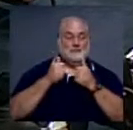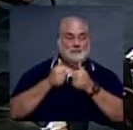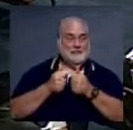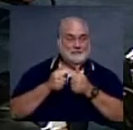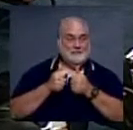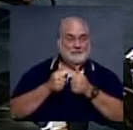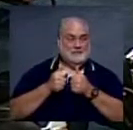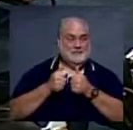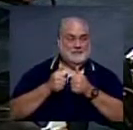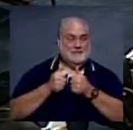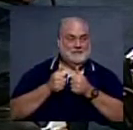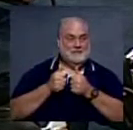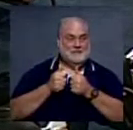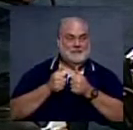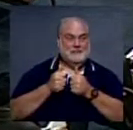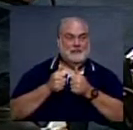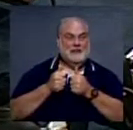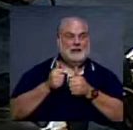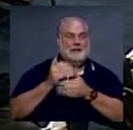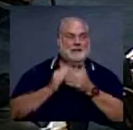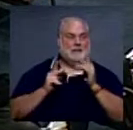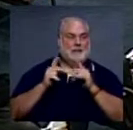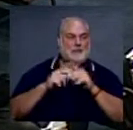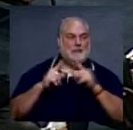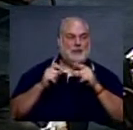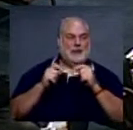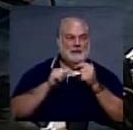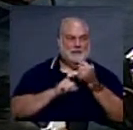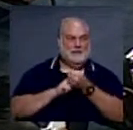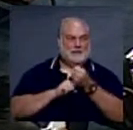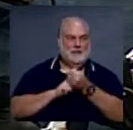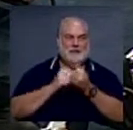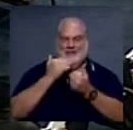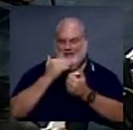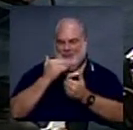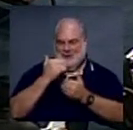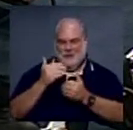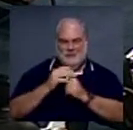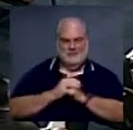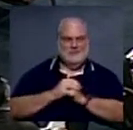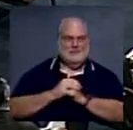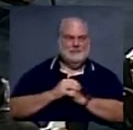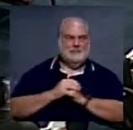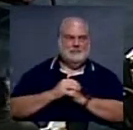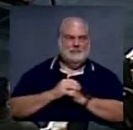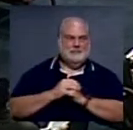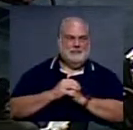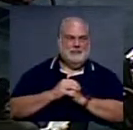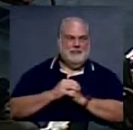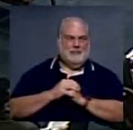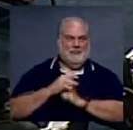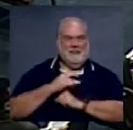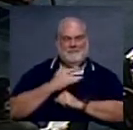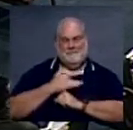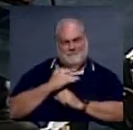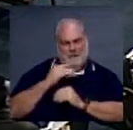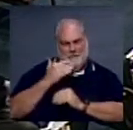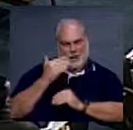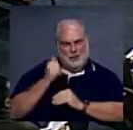this point in time, so let me call on some of the next people that wish to speak in Okay. favor of this. Thank you very much. I appreciate your time. I hope you're feeling better, Director